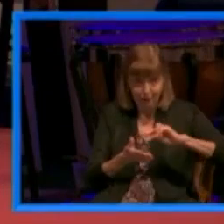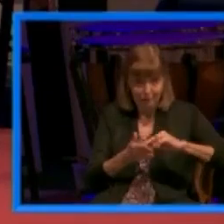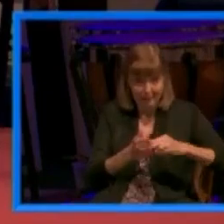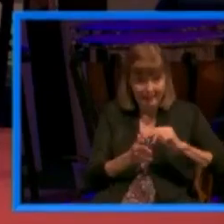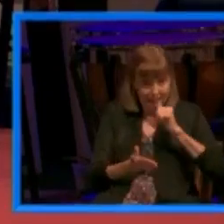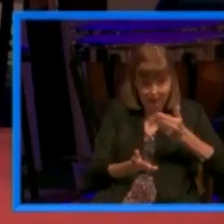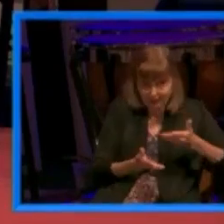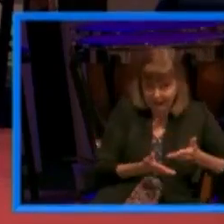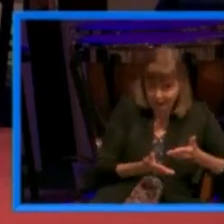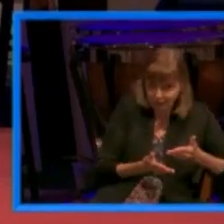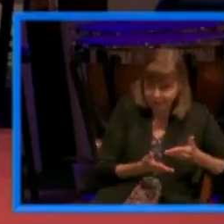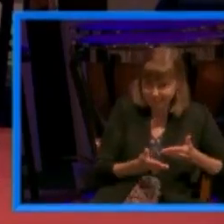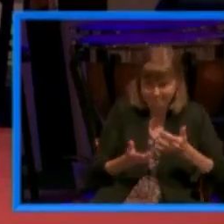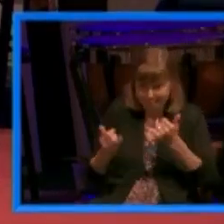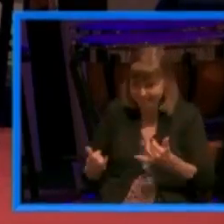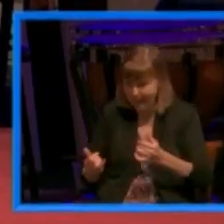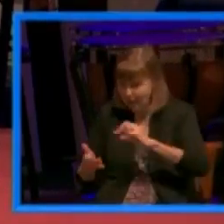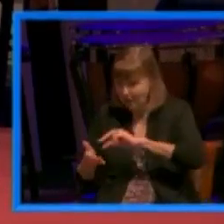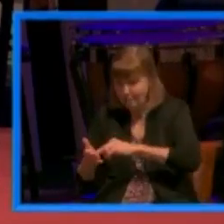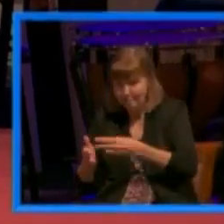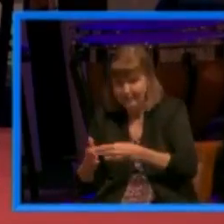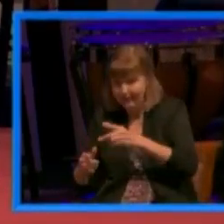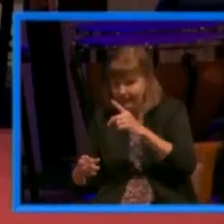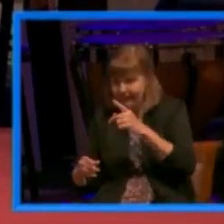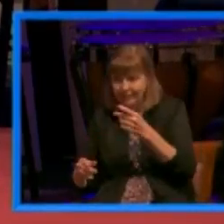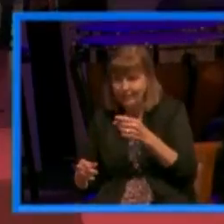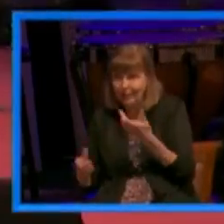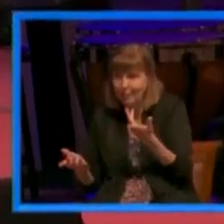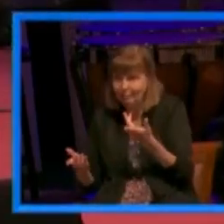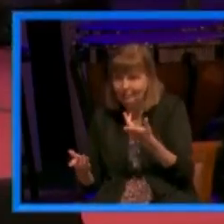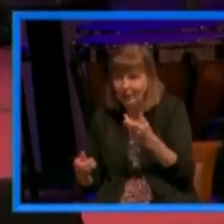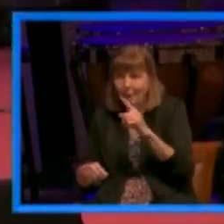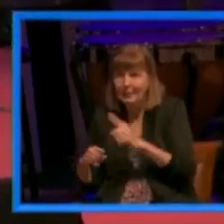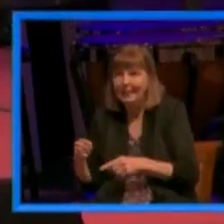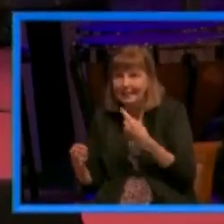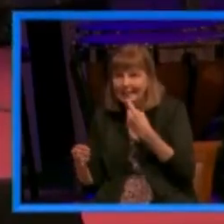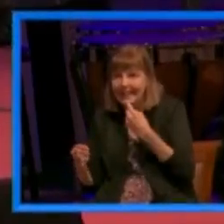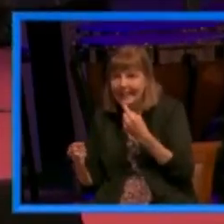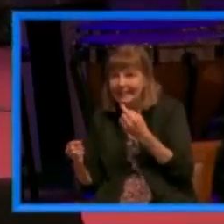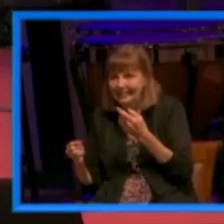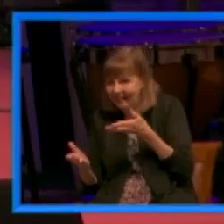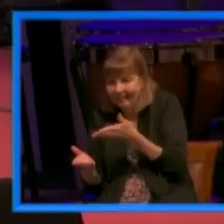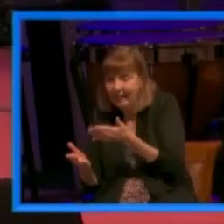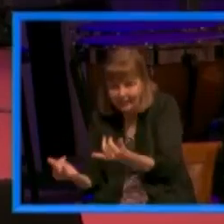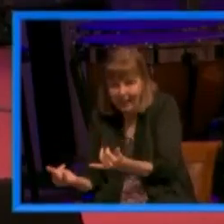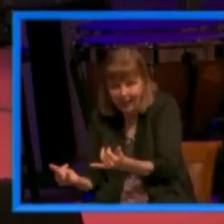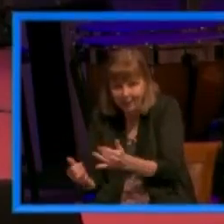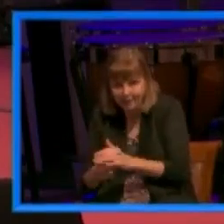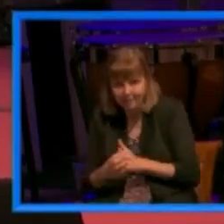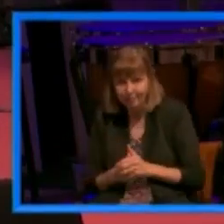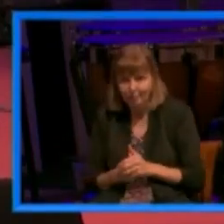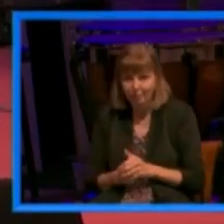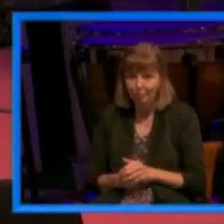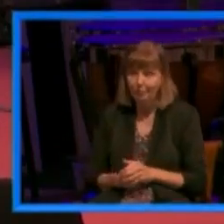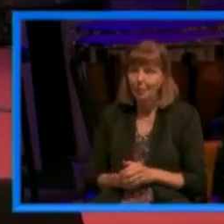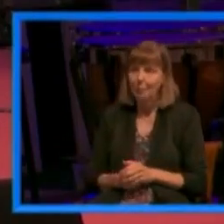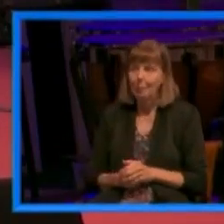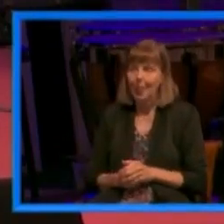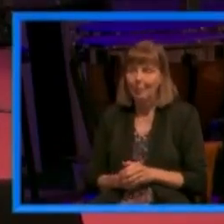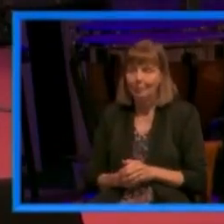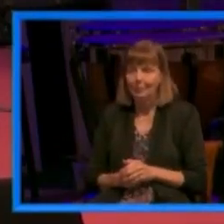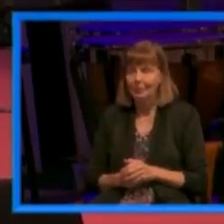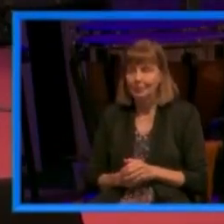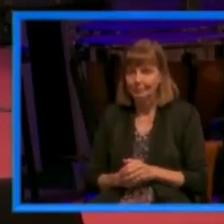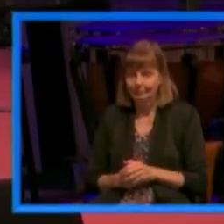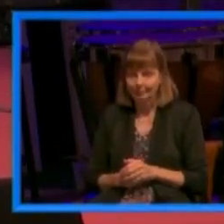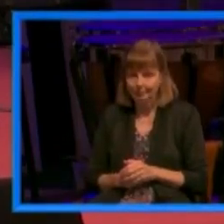I realize that as we read this passage and we understand it, there are things here culturally that make no sense to us. They've long been taken out